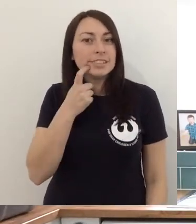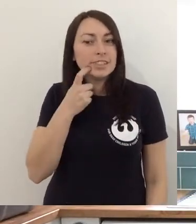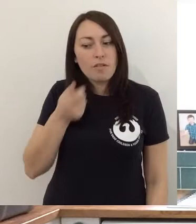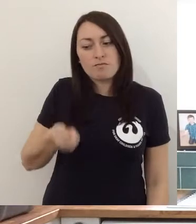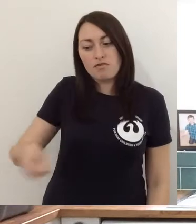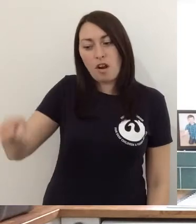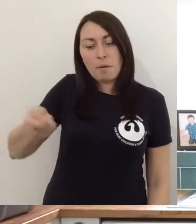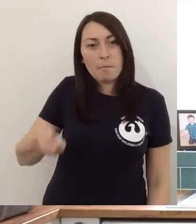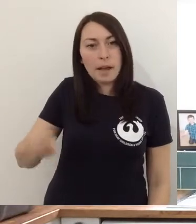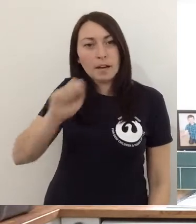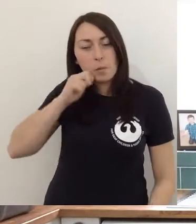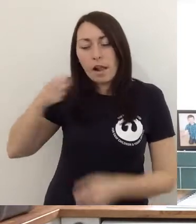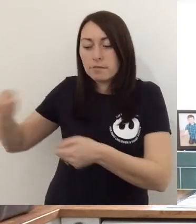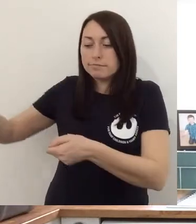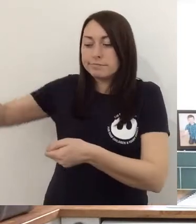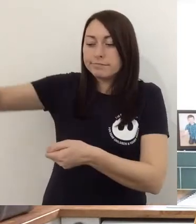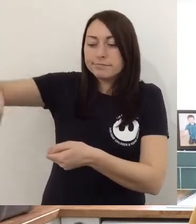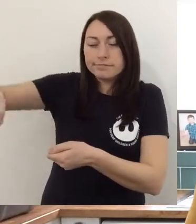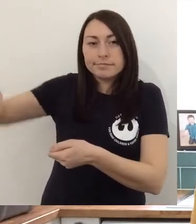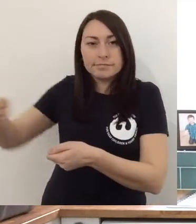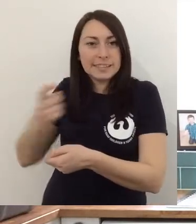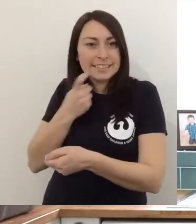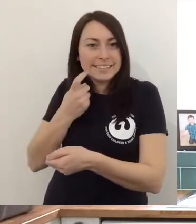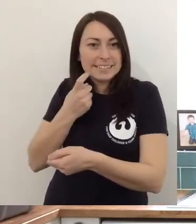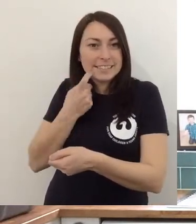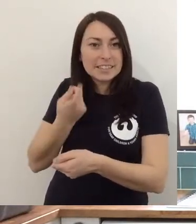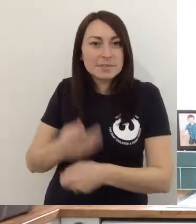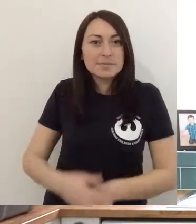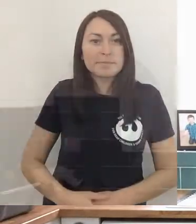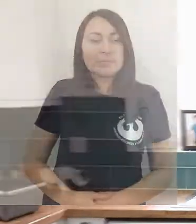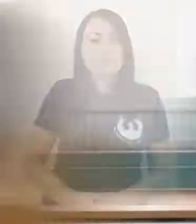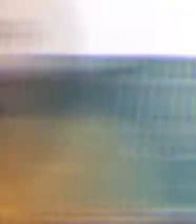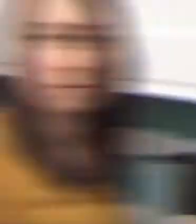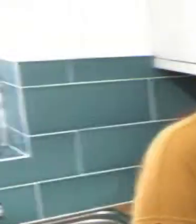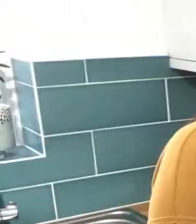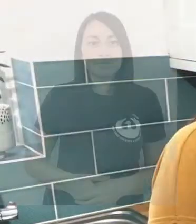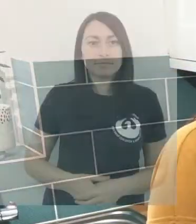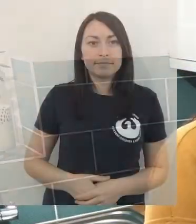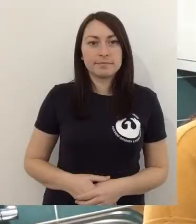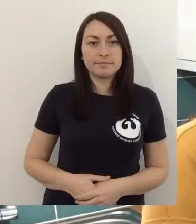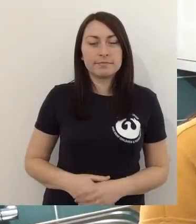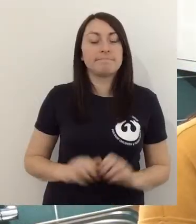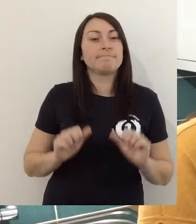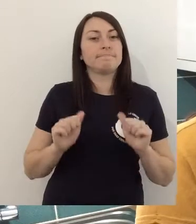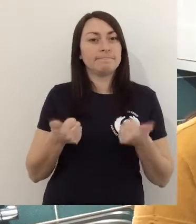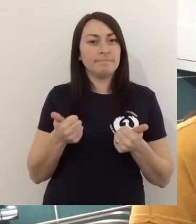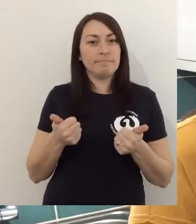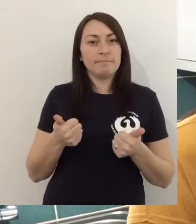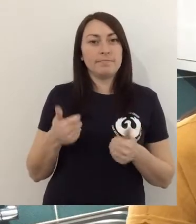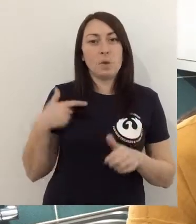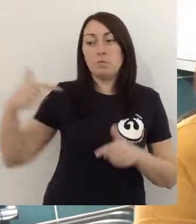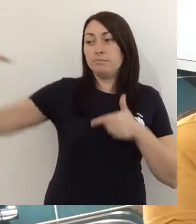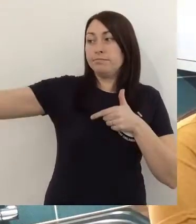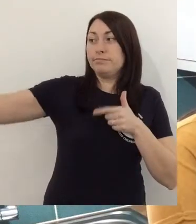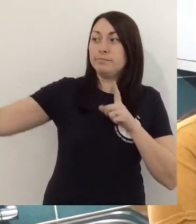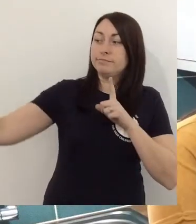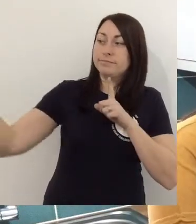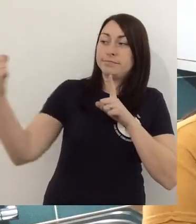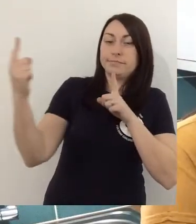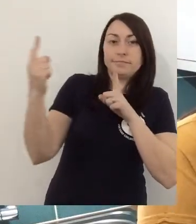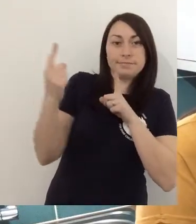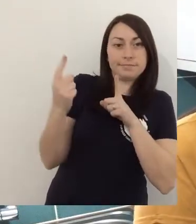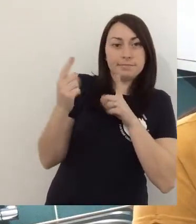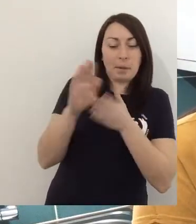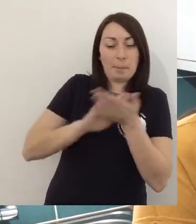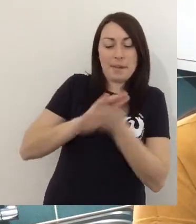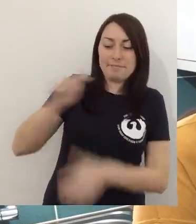Just because it makes it much easier to pour into the pan each time. Okay, so I've brought you a little closer just so you can see